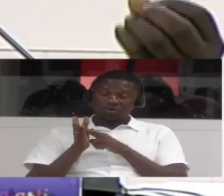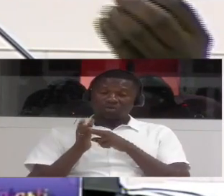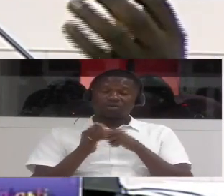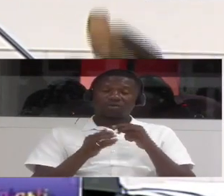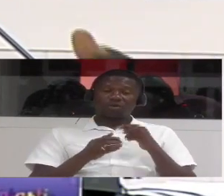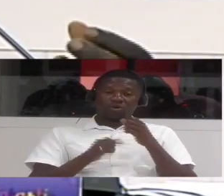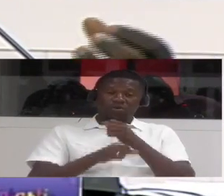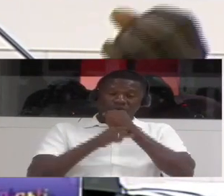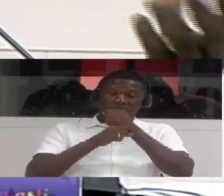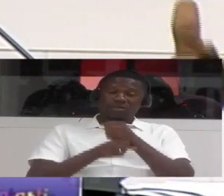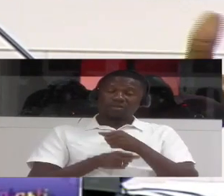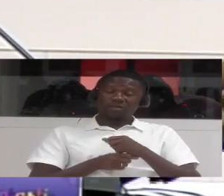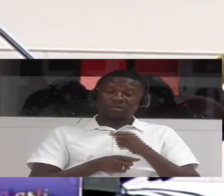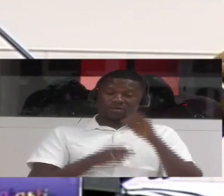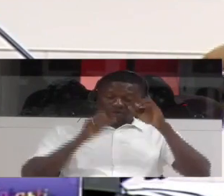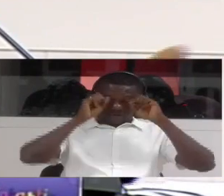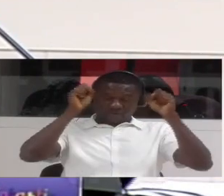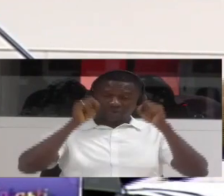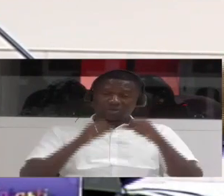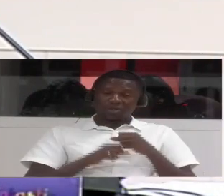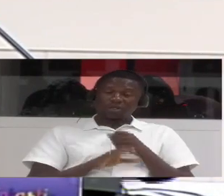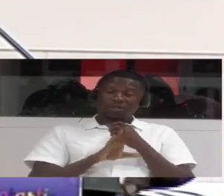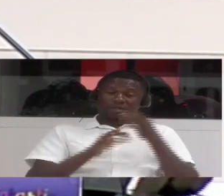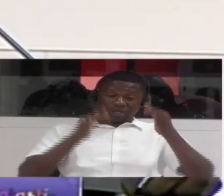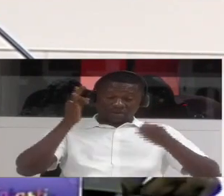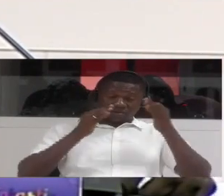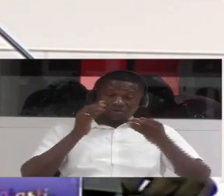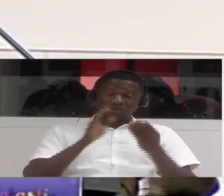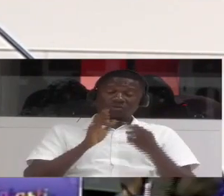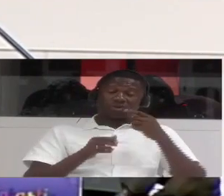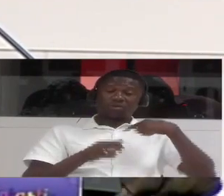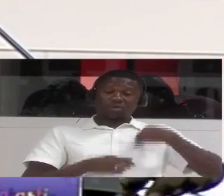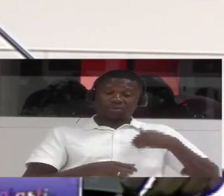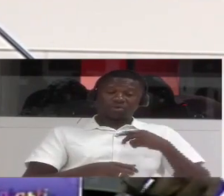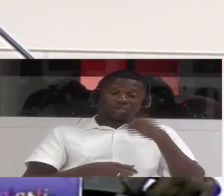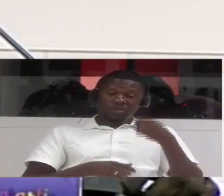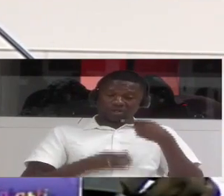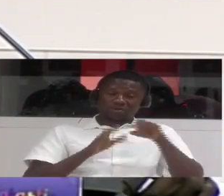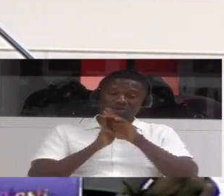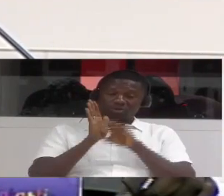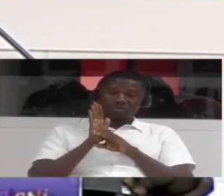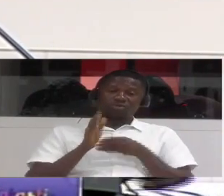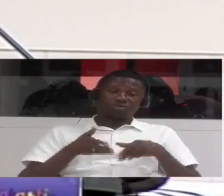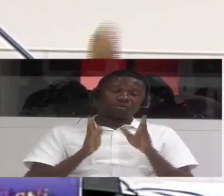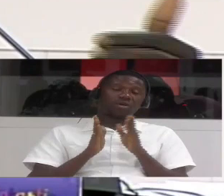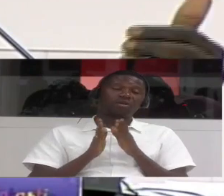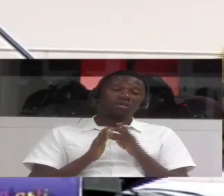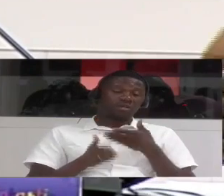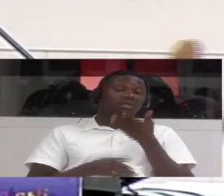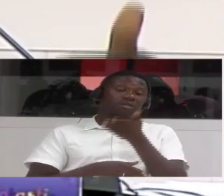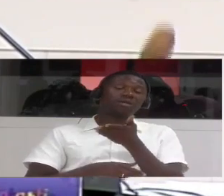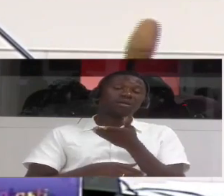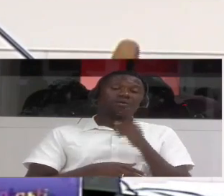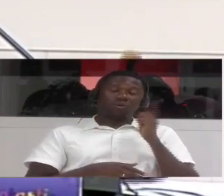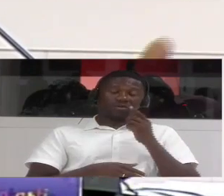government accountable to the people, and also to promote the objectives of the Constitution. So that is there. But what is so